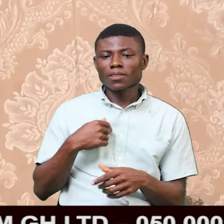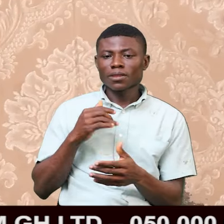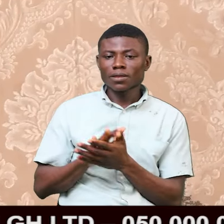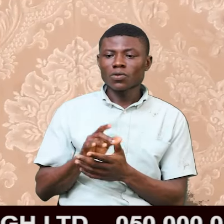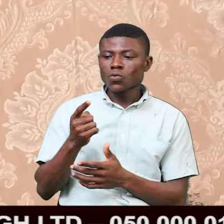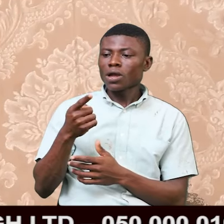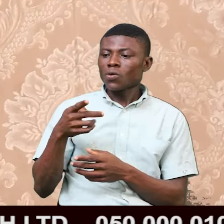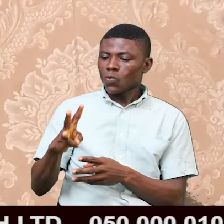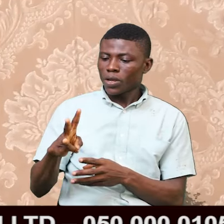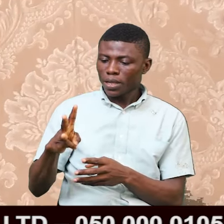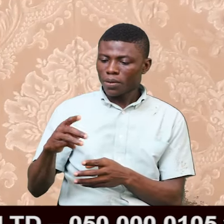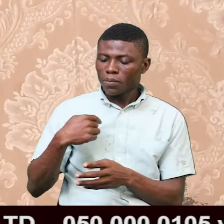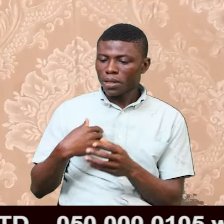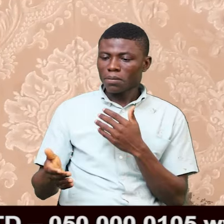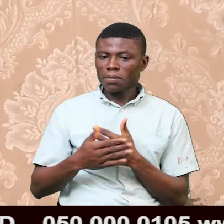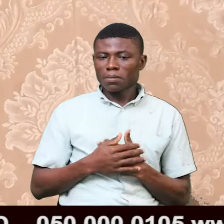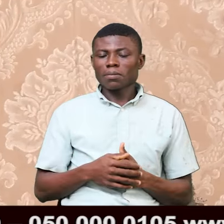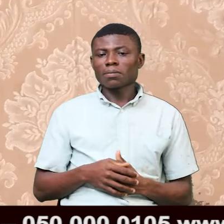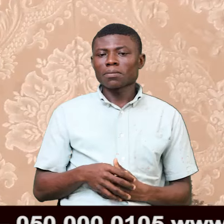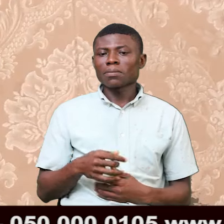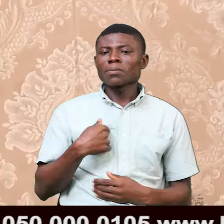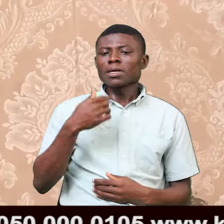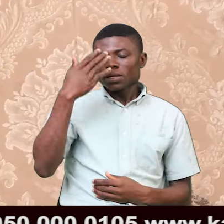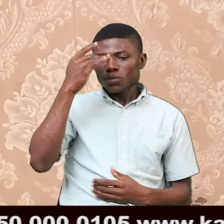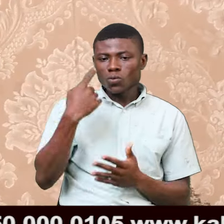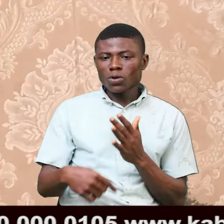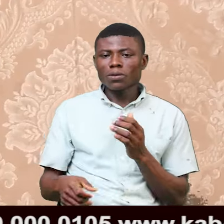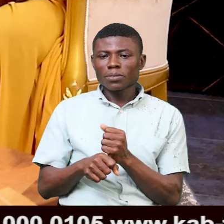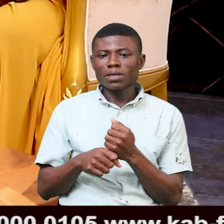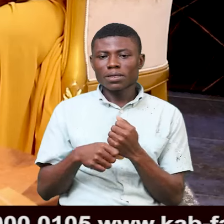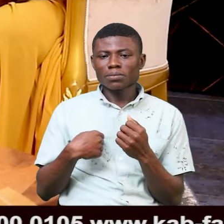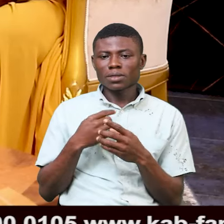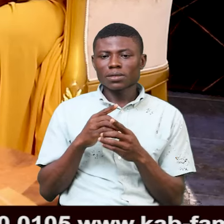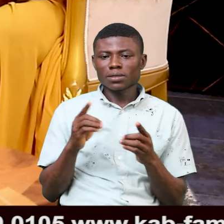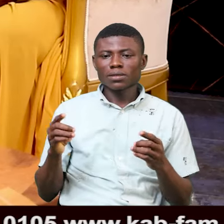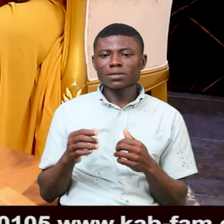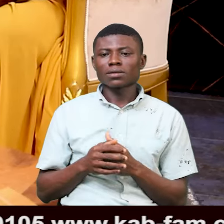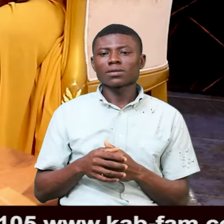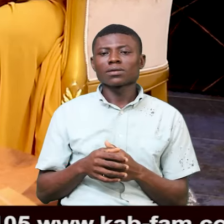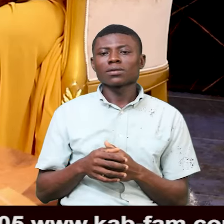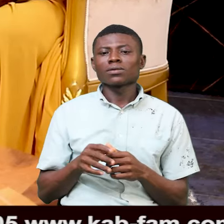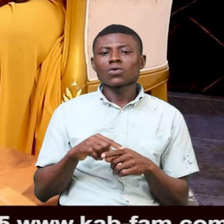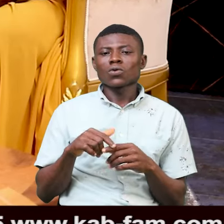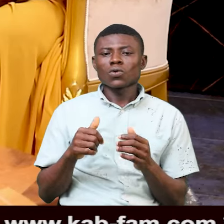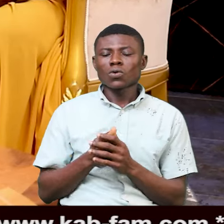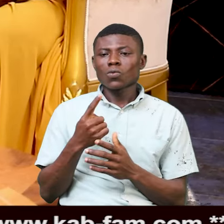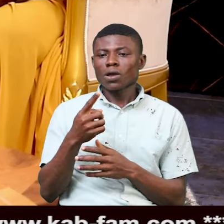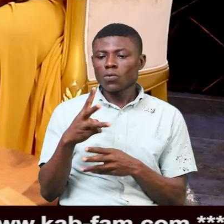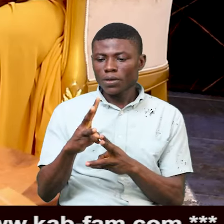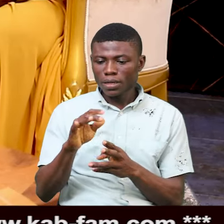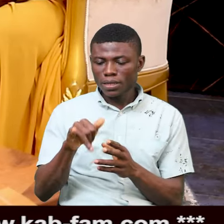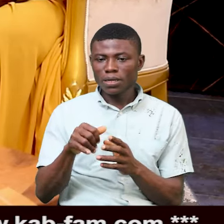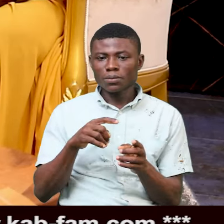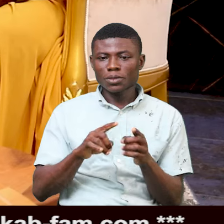one way ticket me ni ma dia e de me be ba back flight ne ticket na we try eh one way